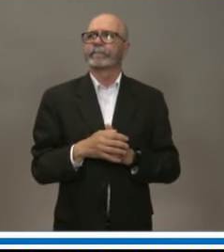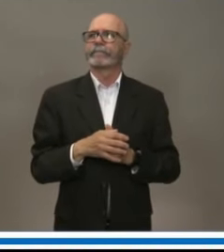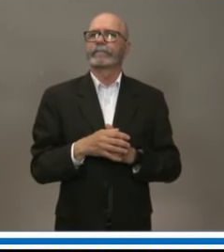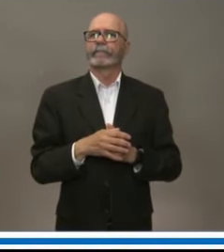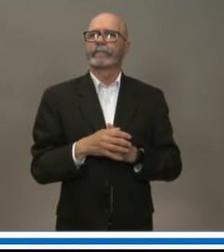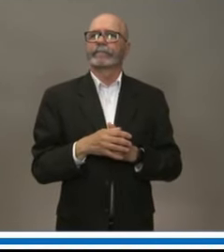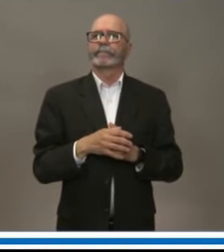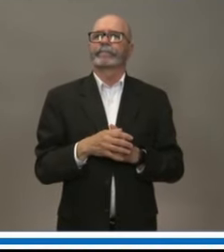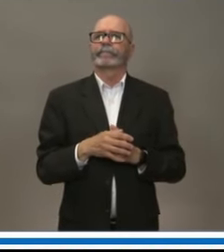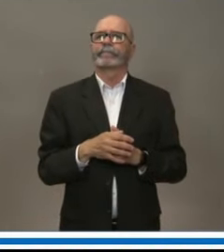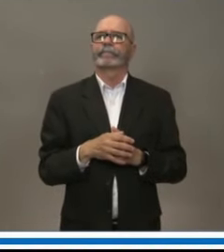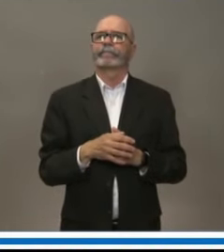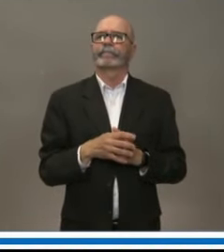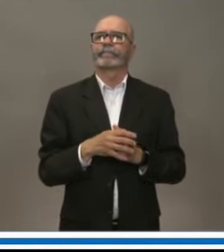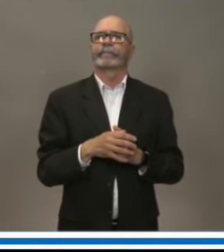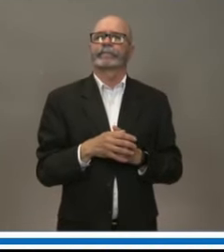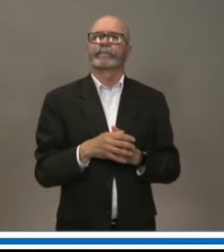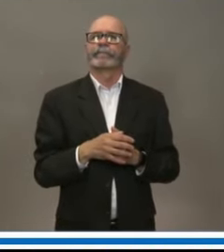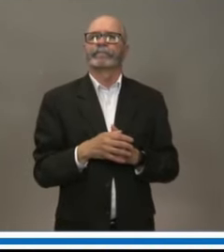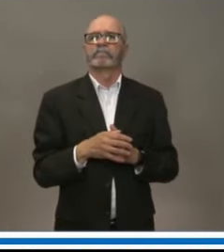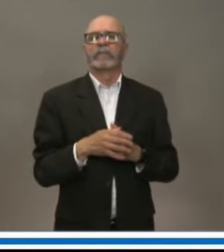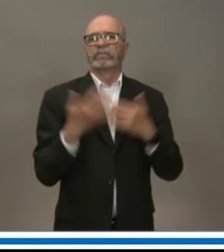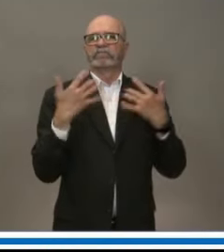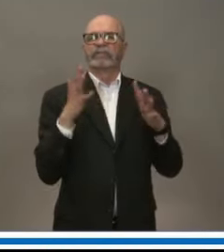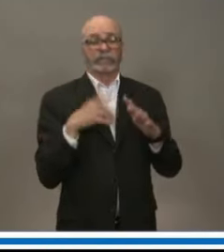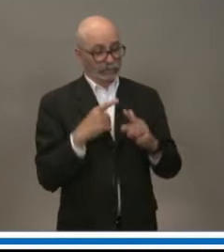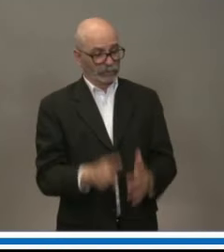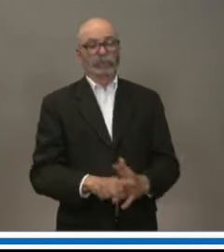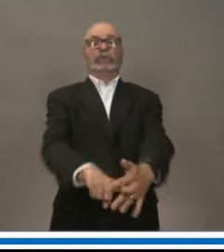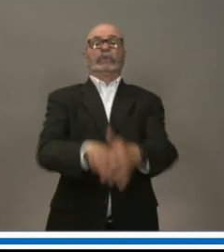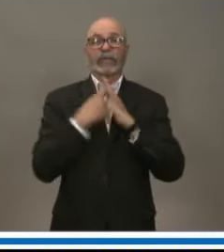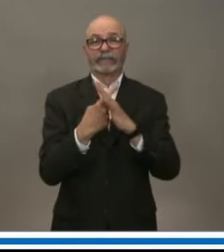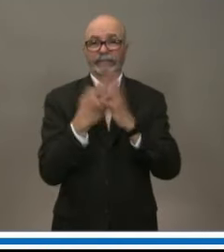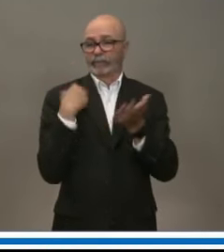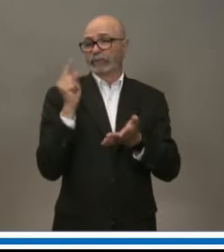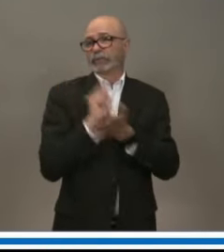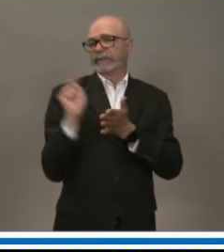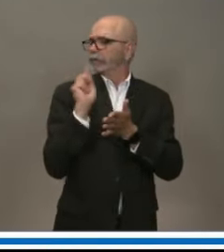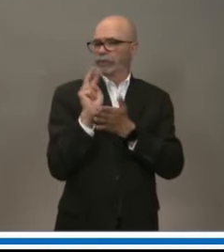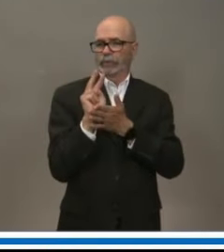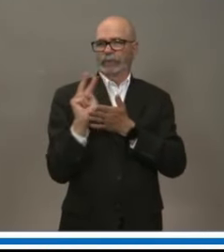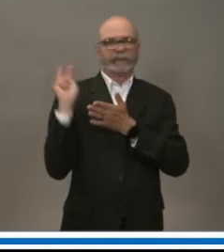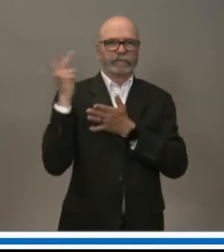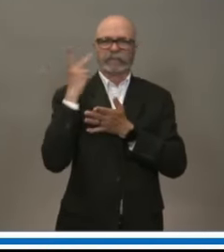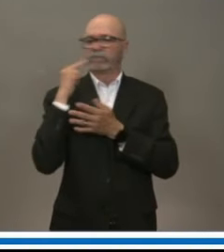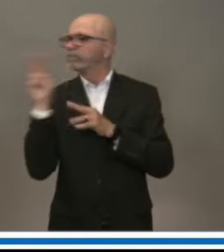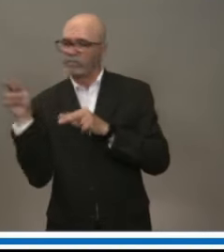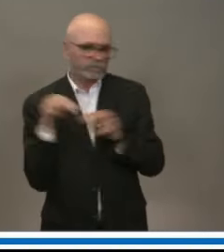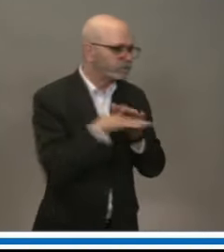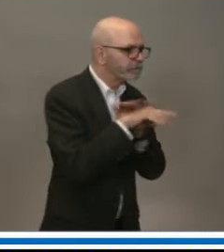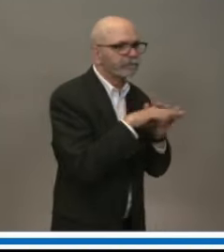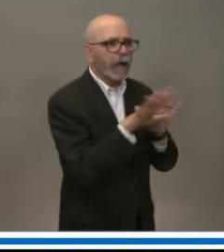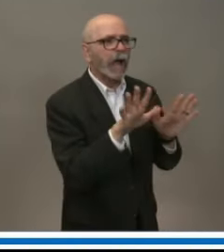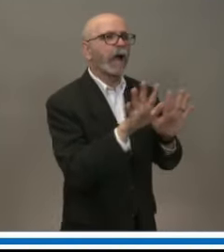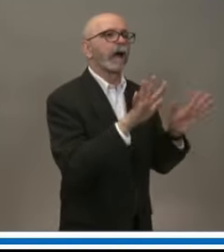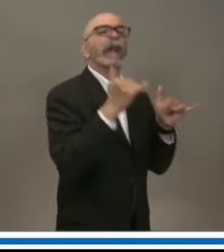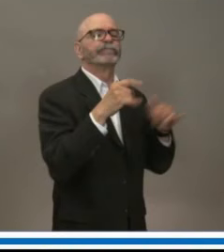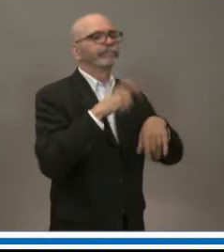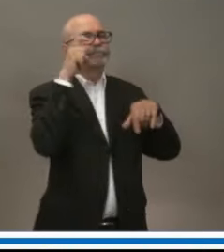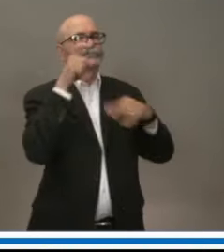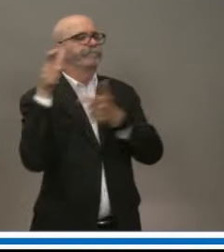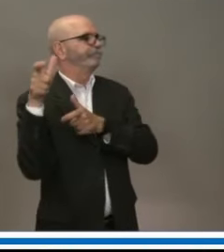with several weeks ago. Preventing visitors, preventing trips out from the facilities. We now have